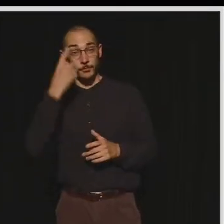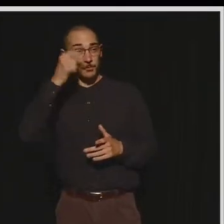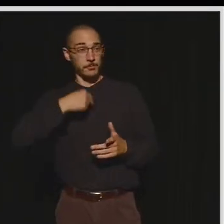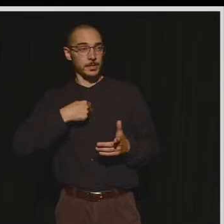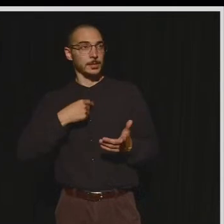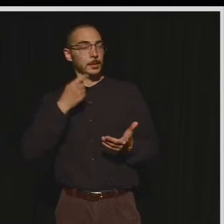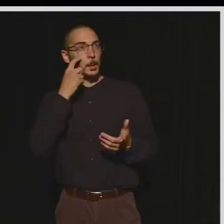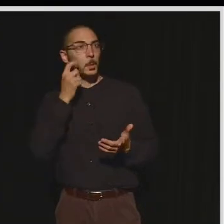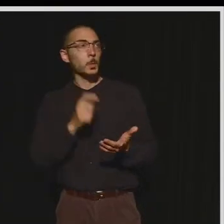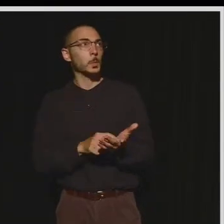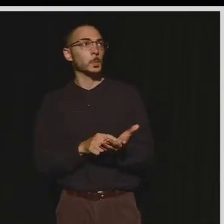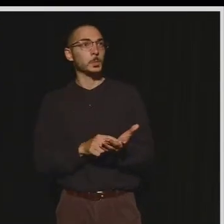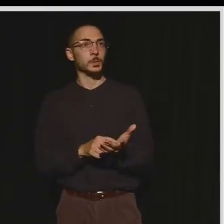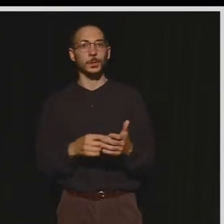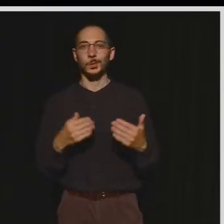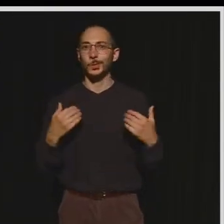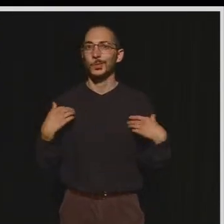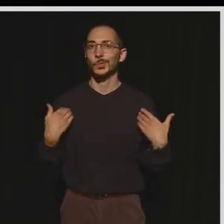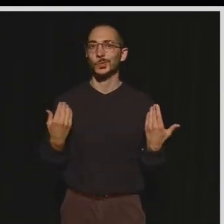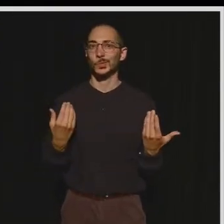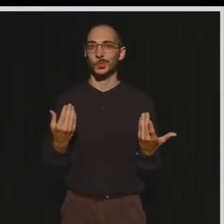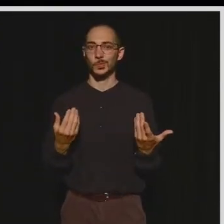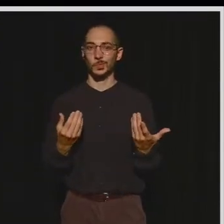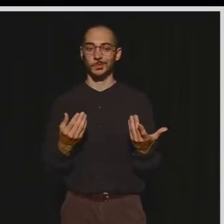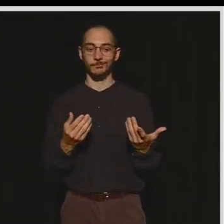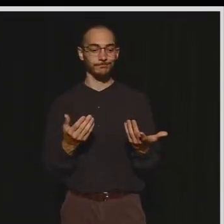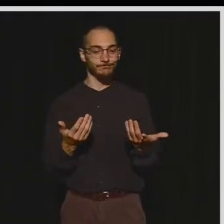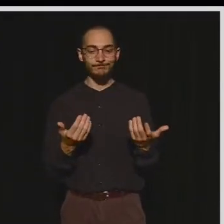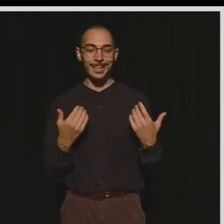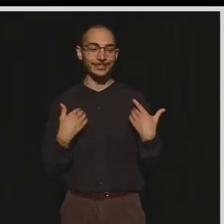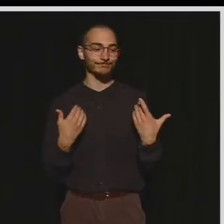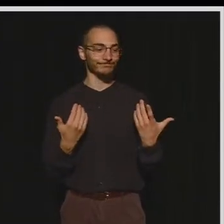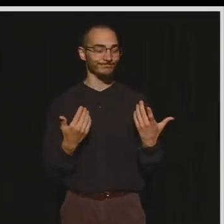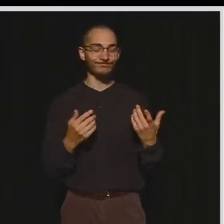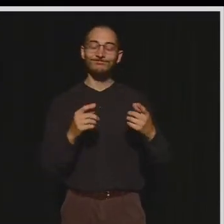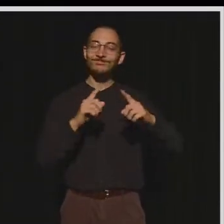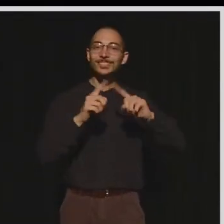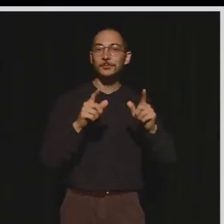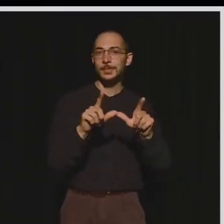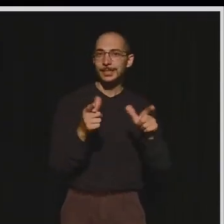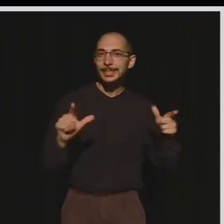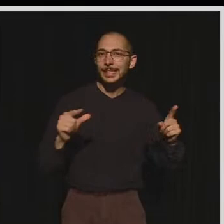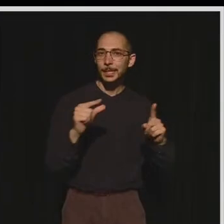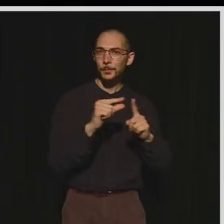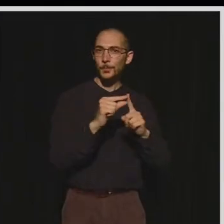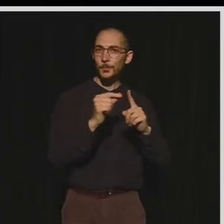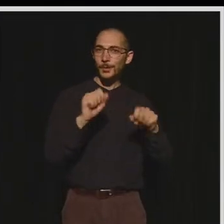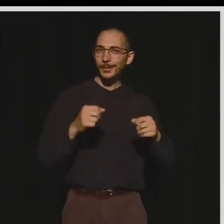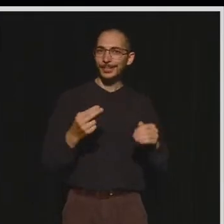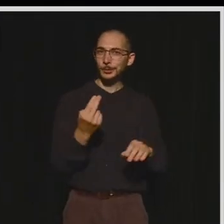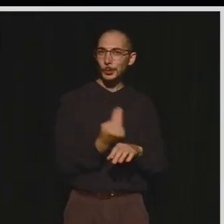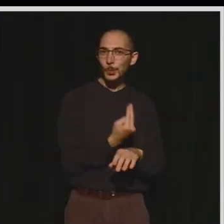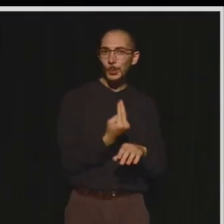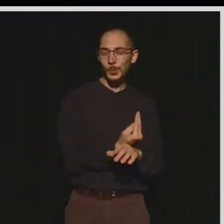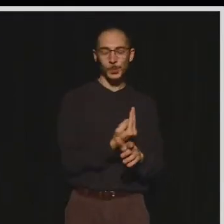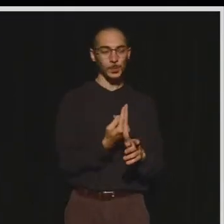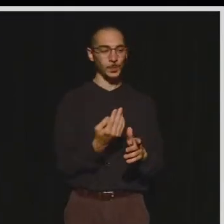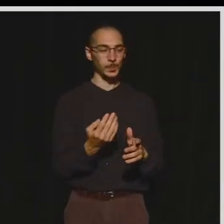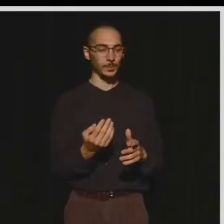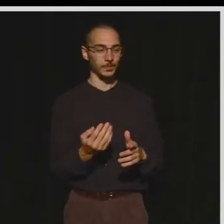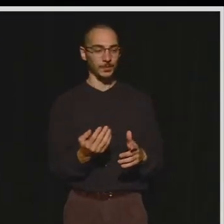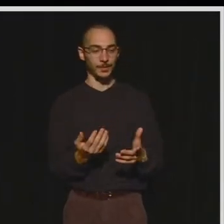generations have and are embodying a kind of gender and sexuality that is so fluid